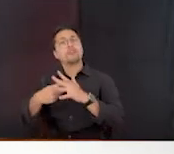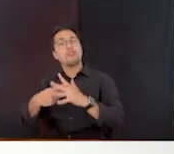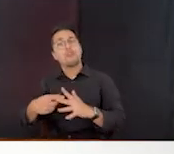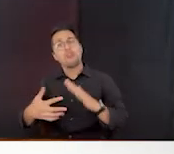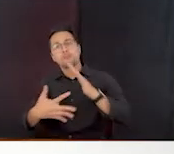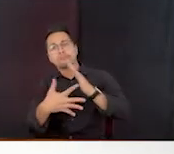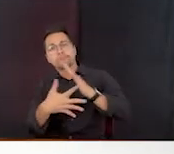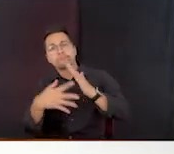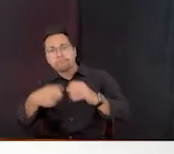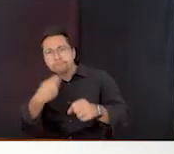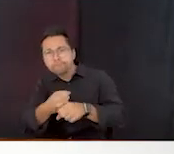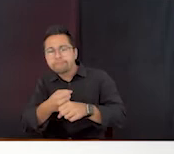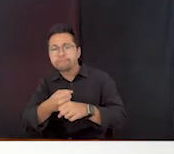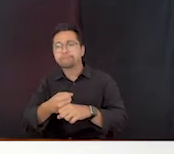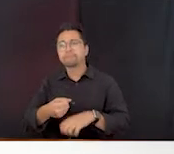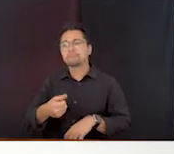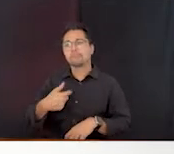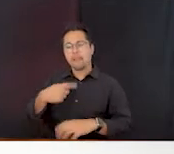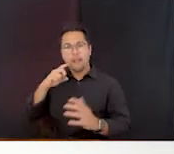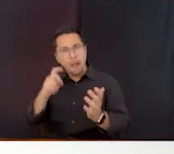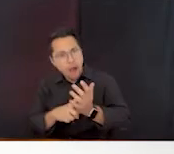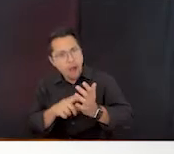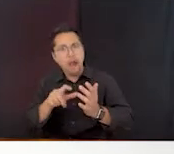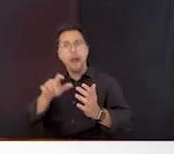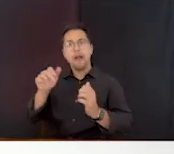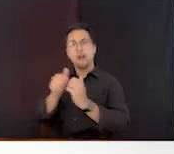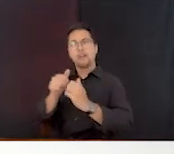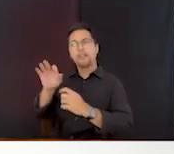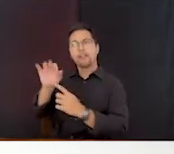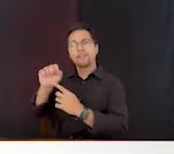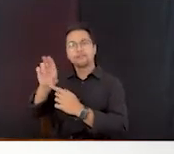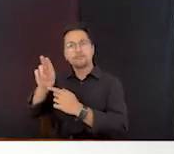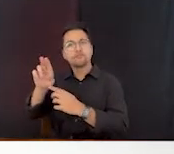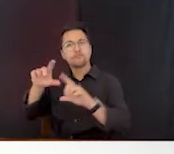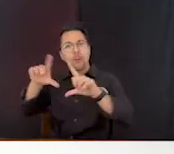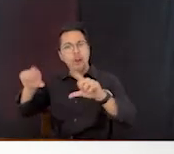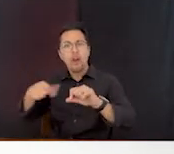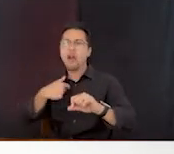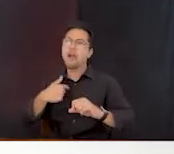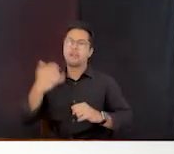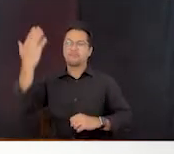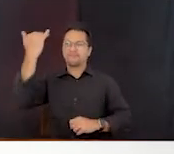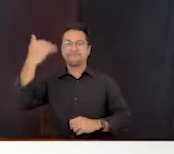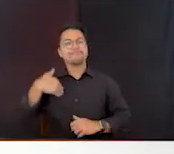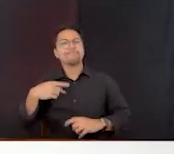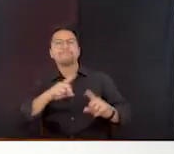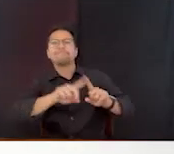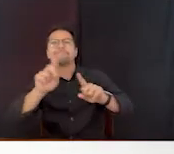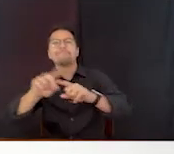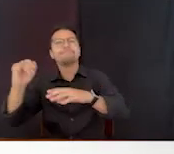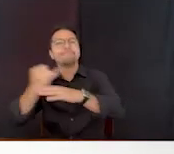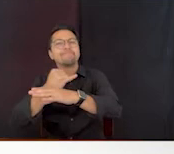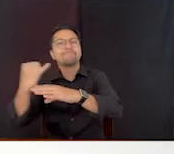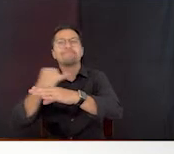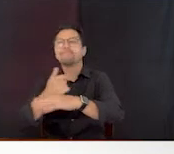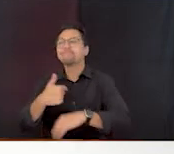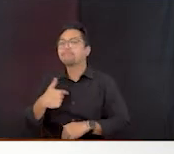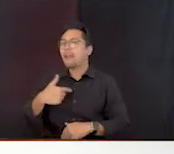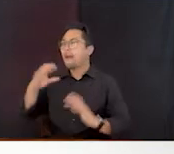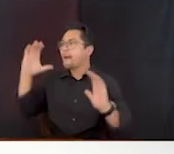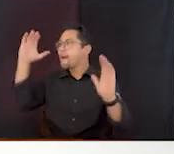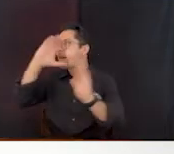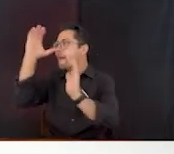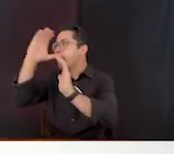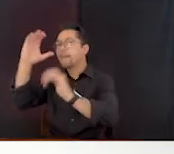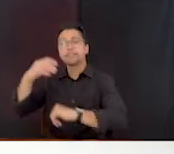originally secretary for University of Choice, and I've been doing that the past 2 years. I've been a member of UOC for the past 3, starting my sophomore